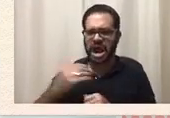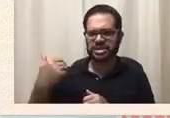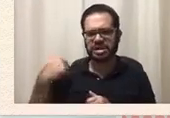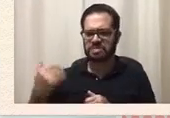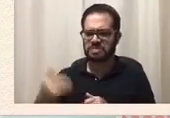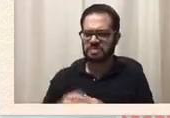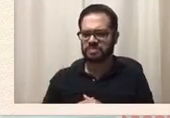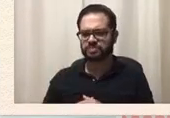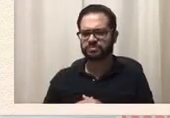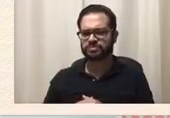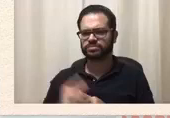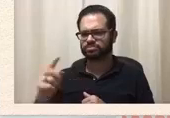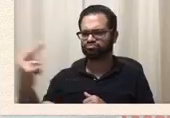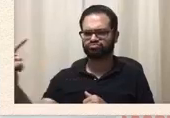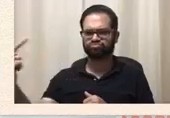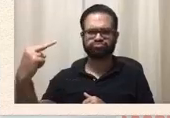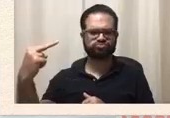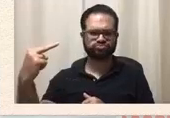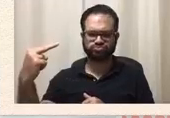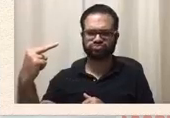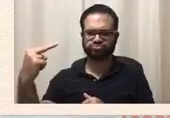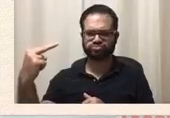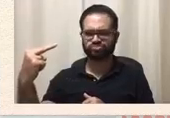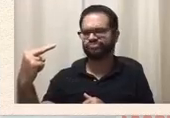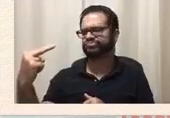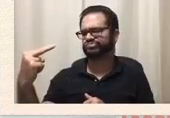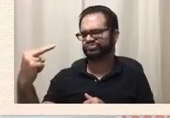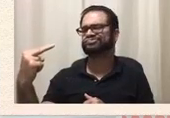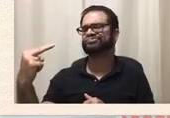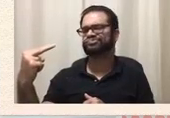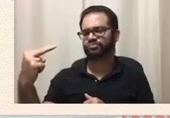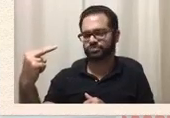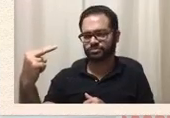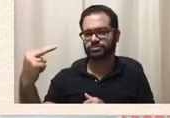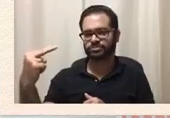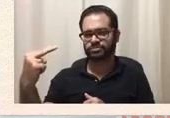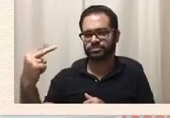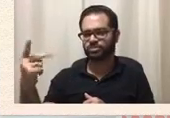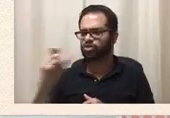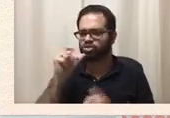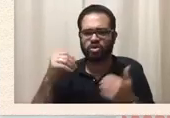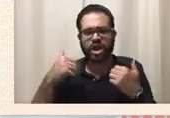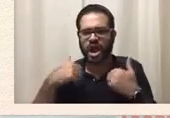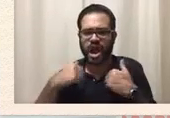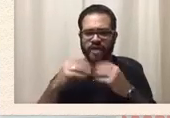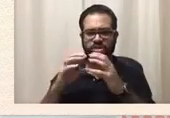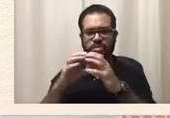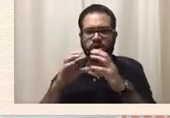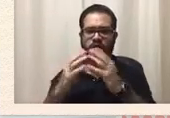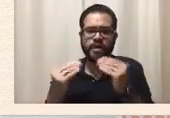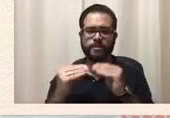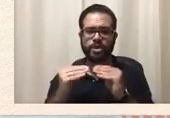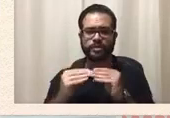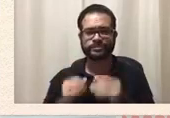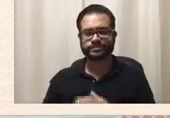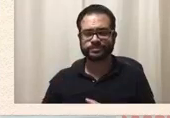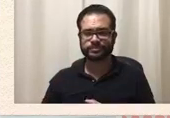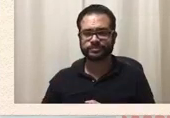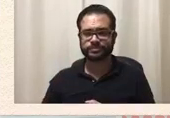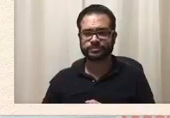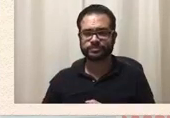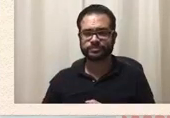me, smirked, and said, "You don't have the ball anymore." He was right. We were